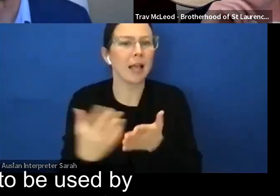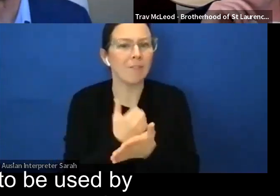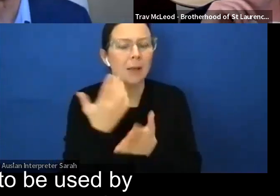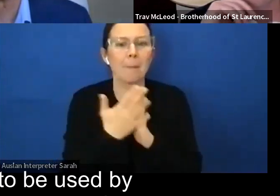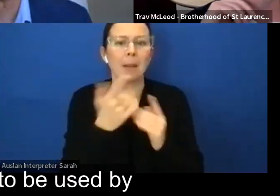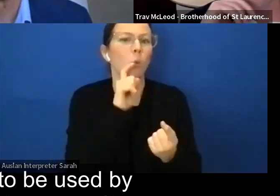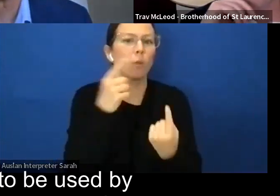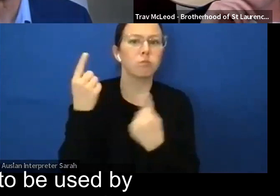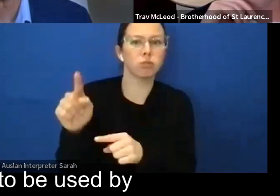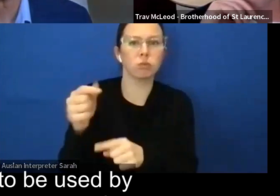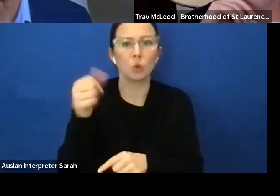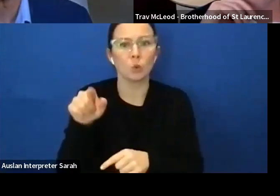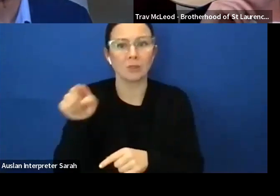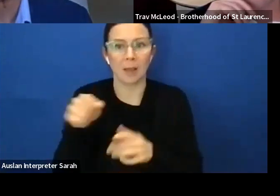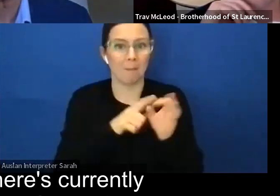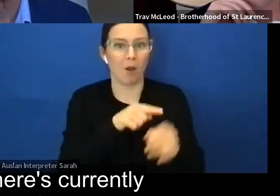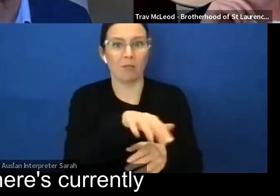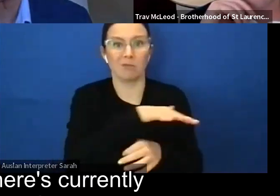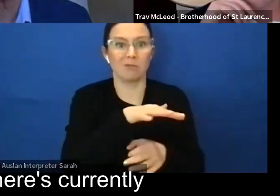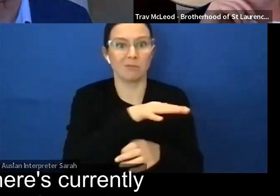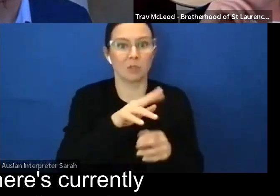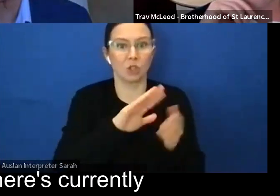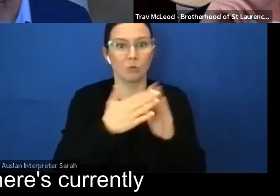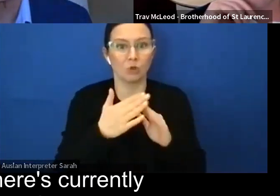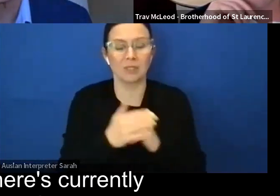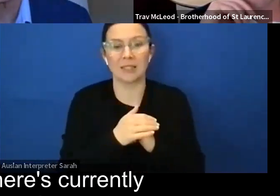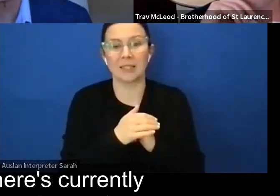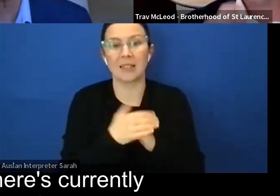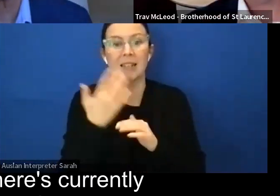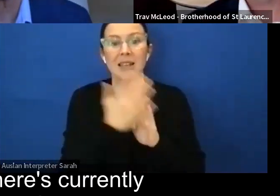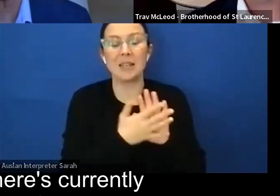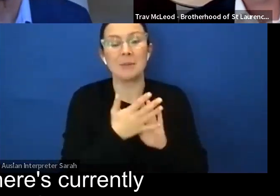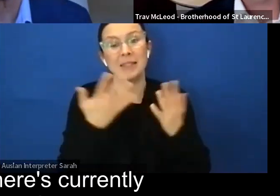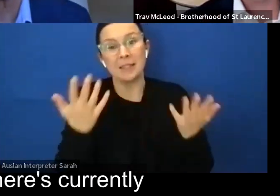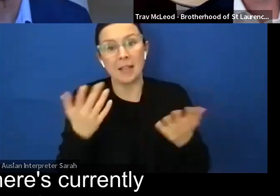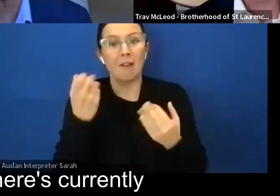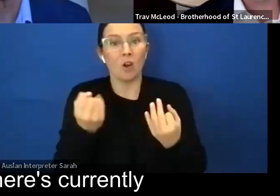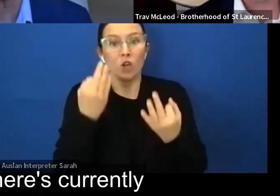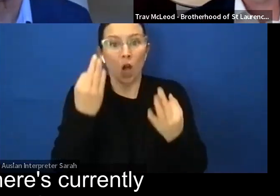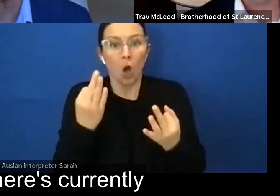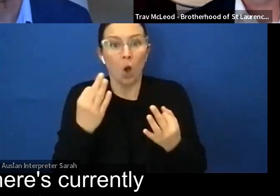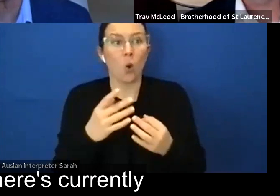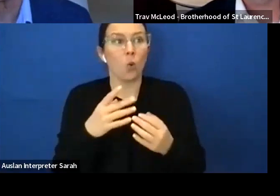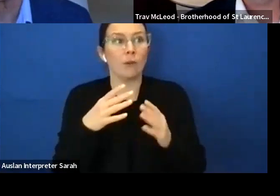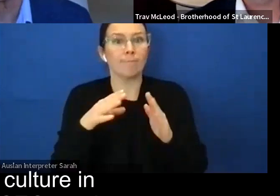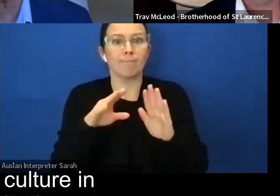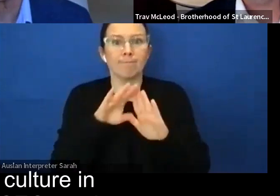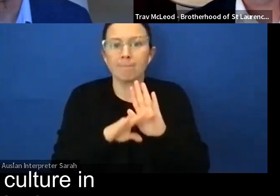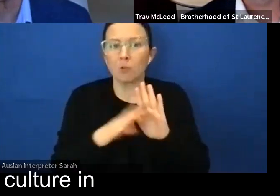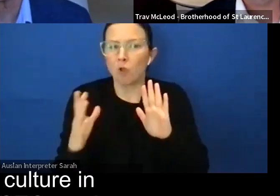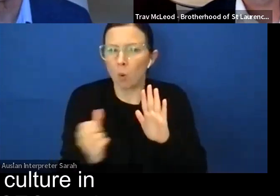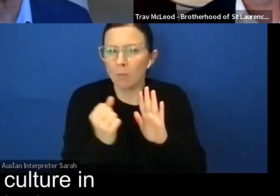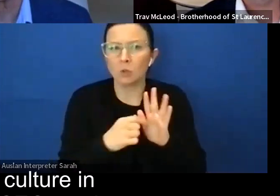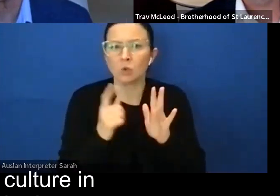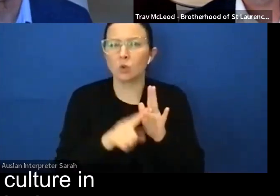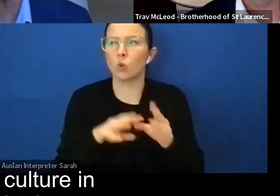by families in that community. Despite this, there's currently no explicit requirement to embed